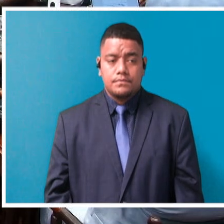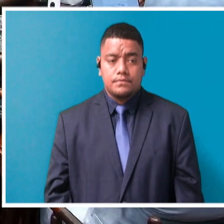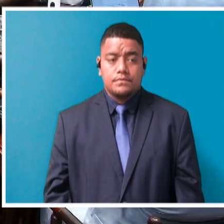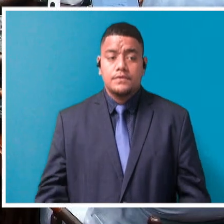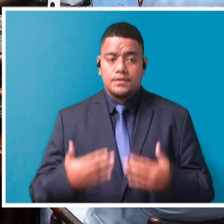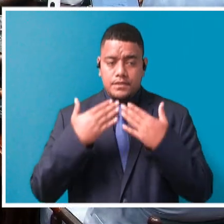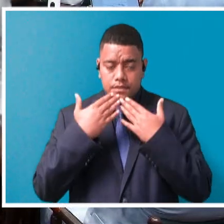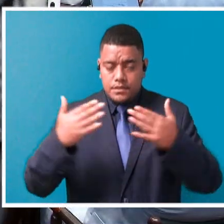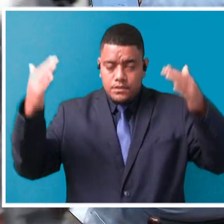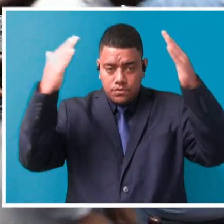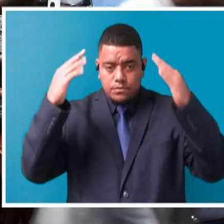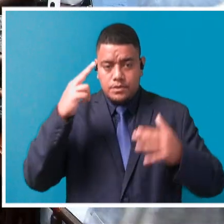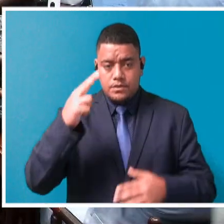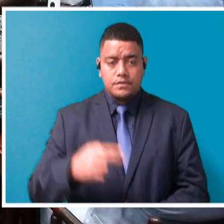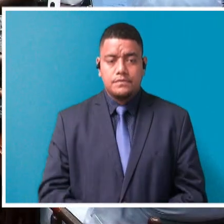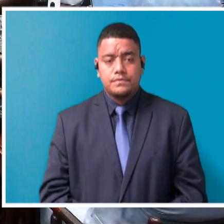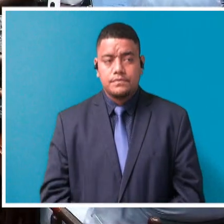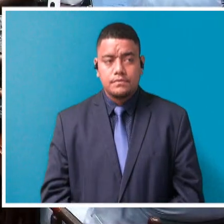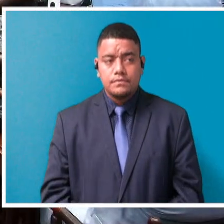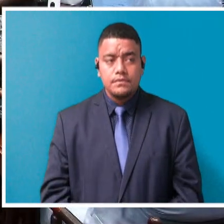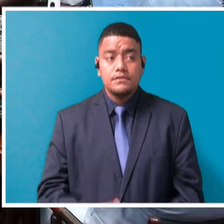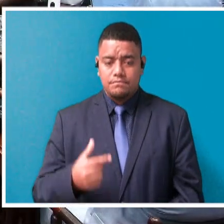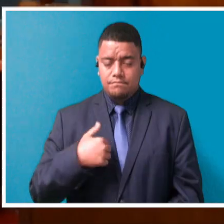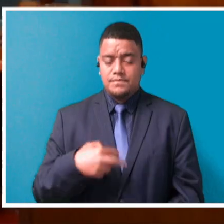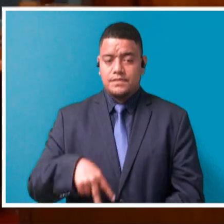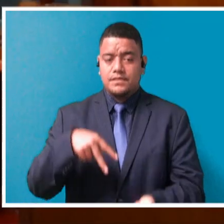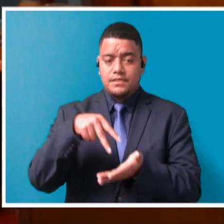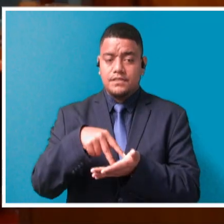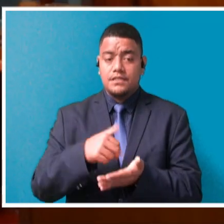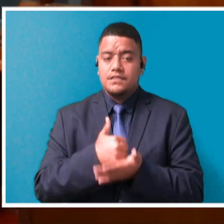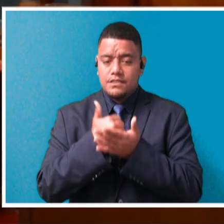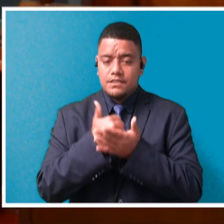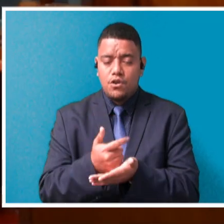Thank you, Mr. Speaker, sir. Speaker, sir, I rise to support the motion